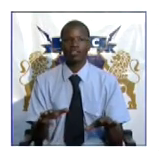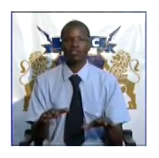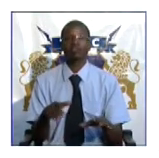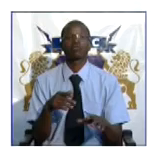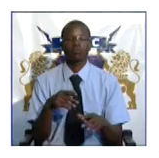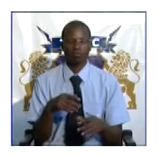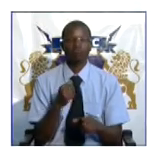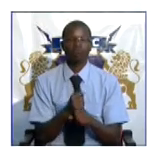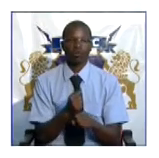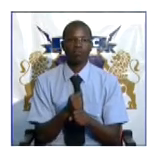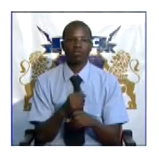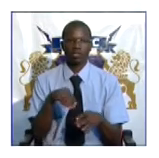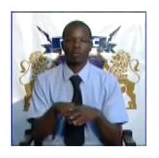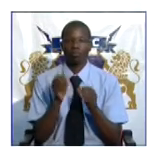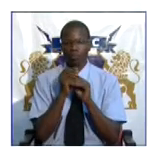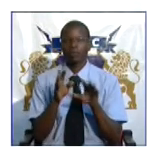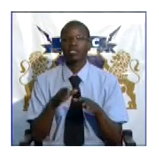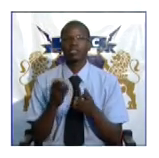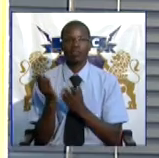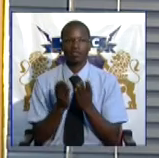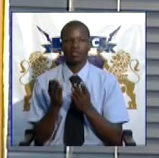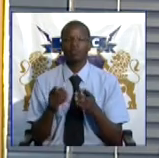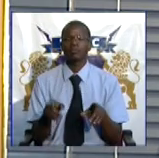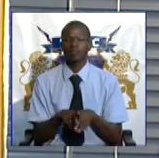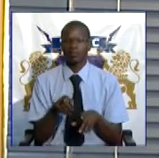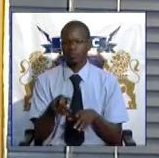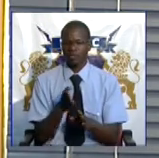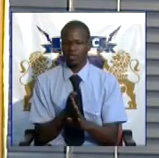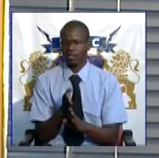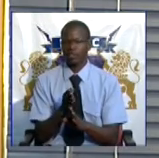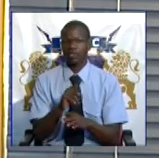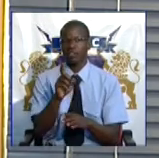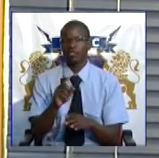The integrity testing program is one of the 3 components